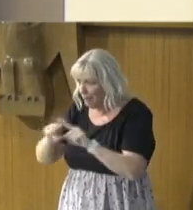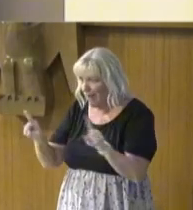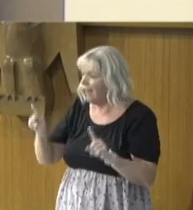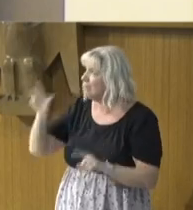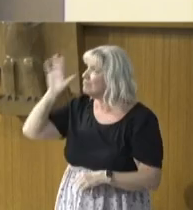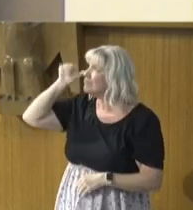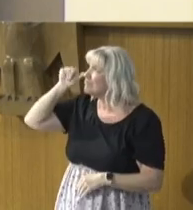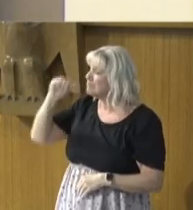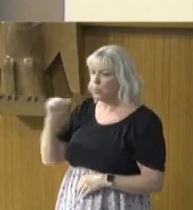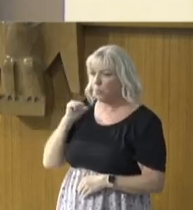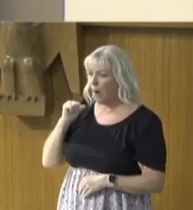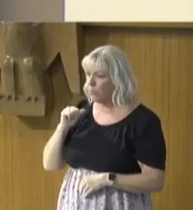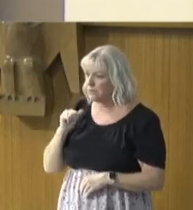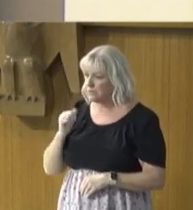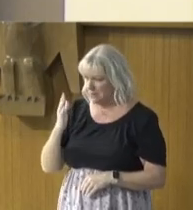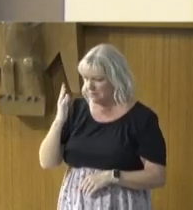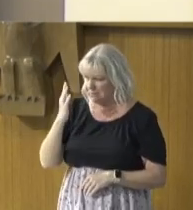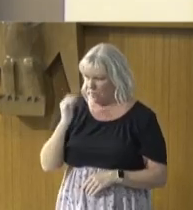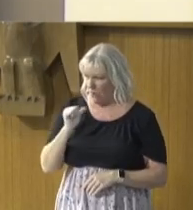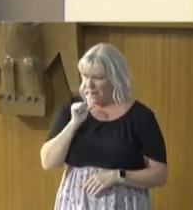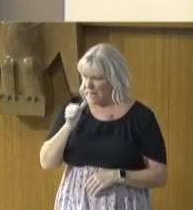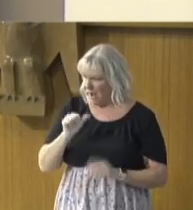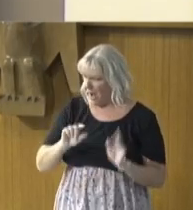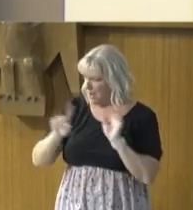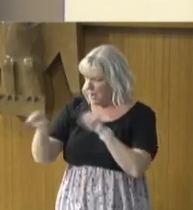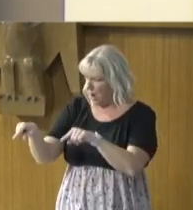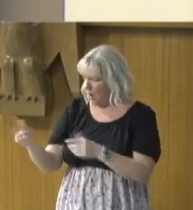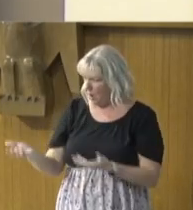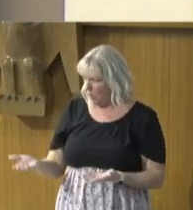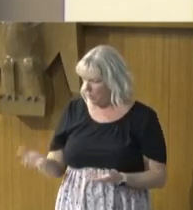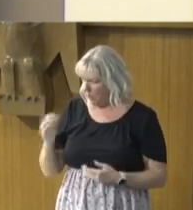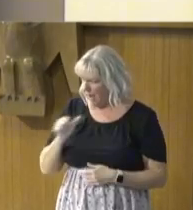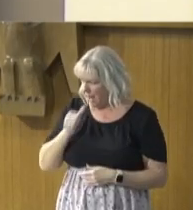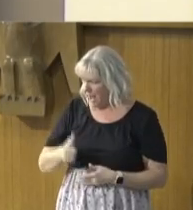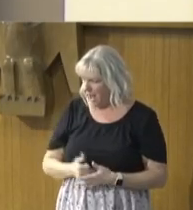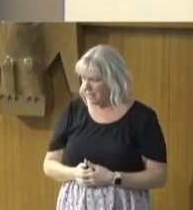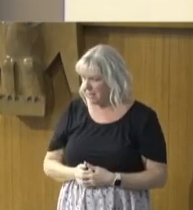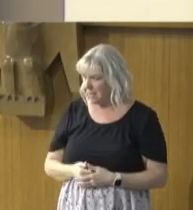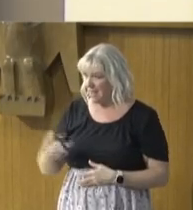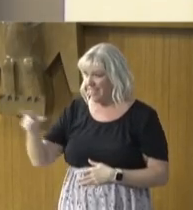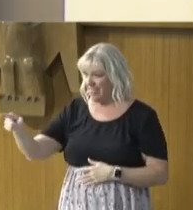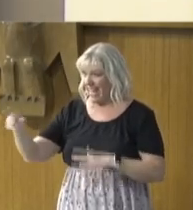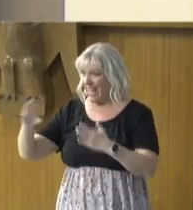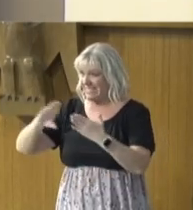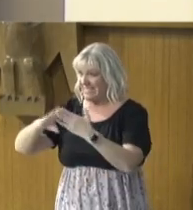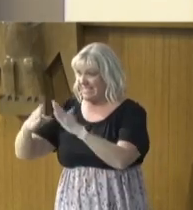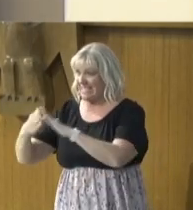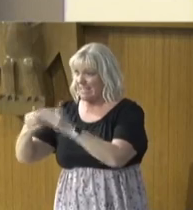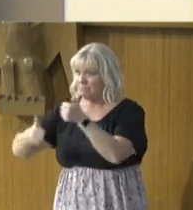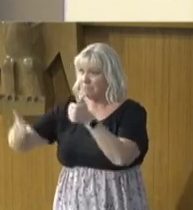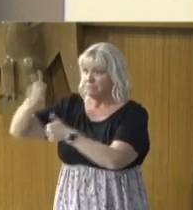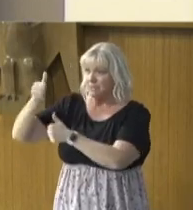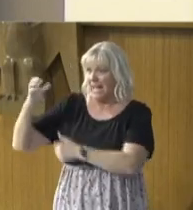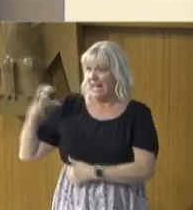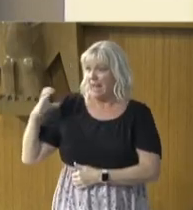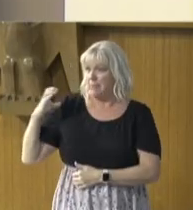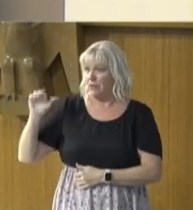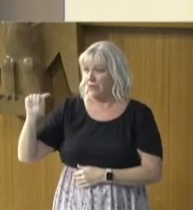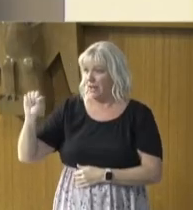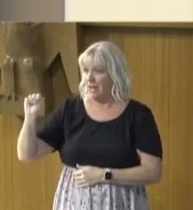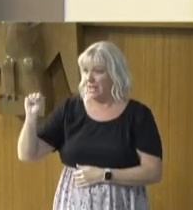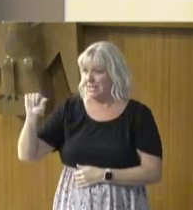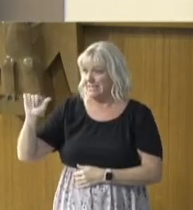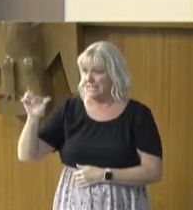Why doesn't Jonah want to go to Nineveh? Well, it's the capital of Assyria, and Assyria